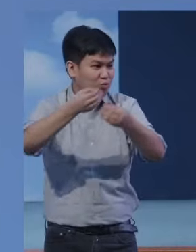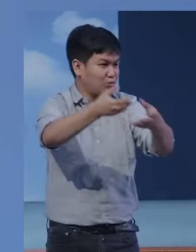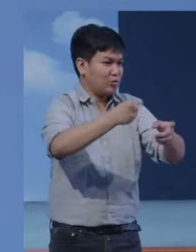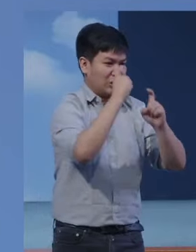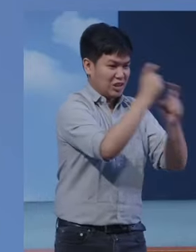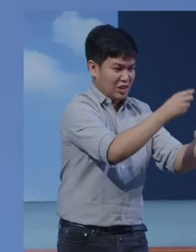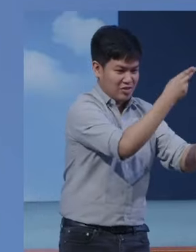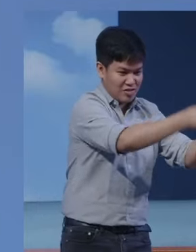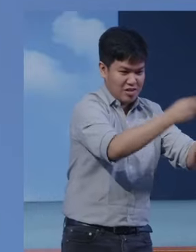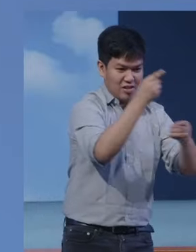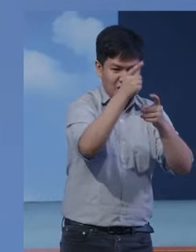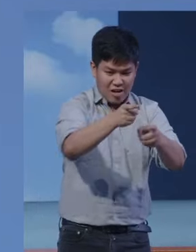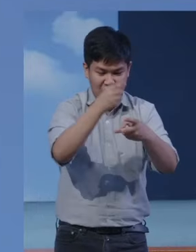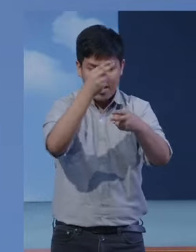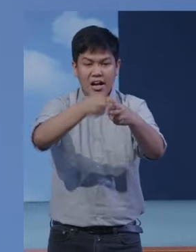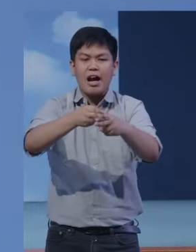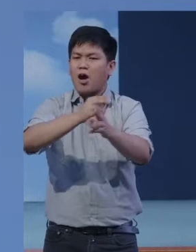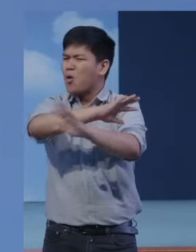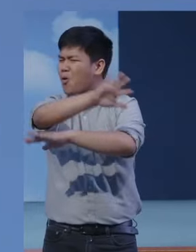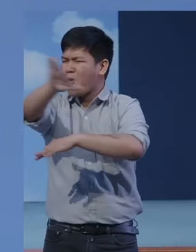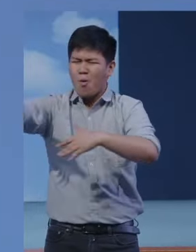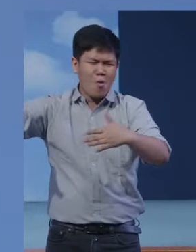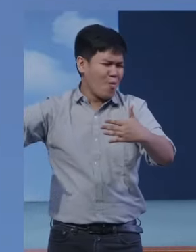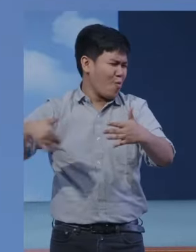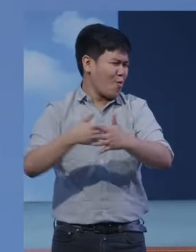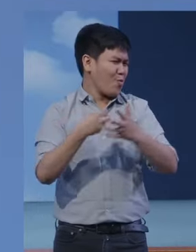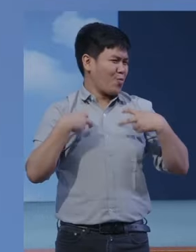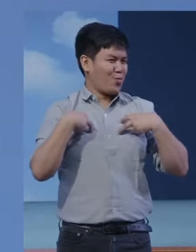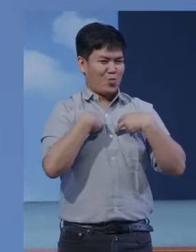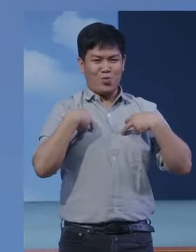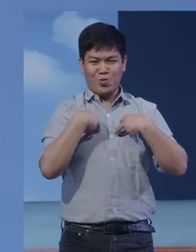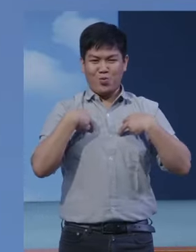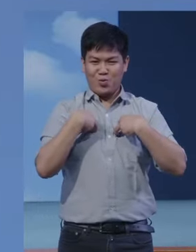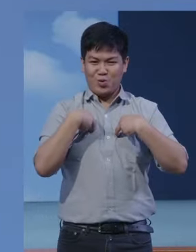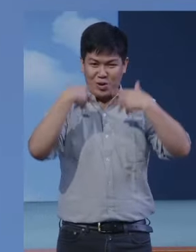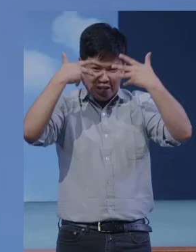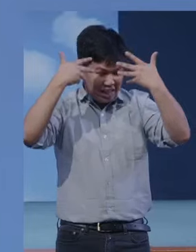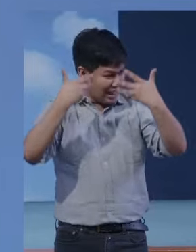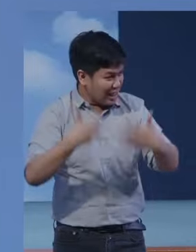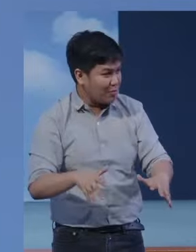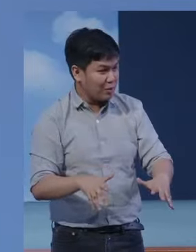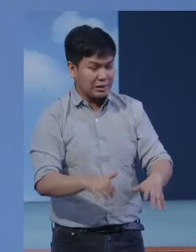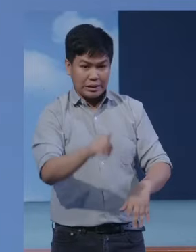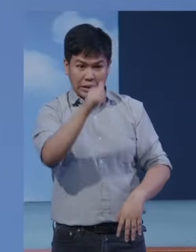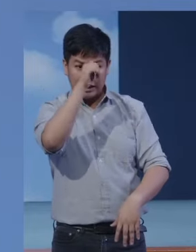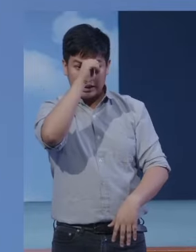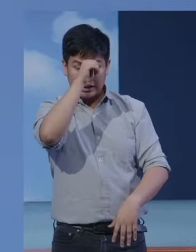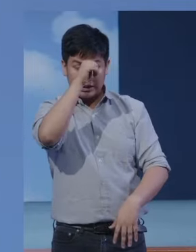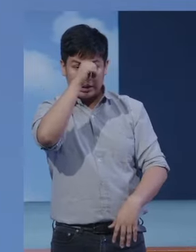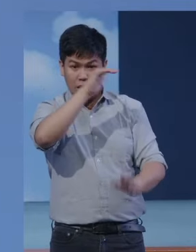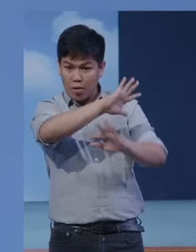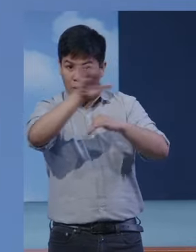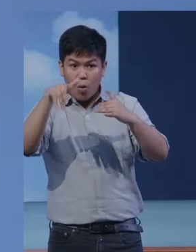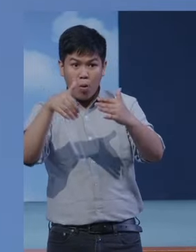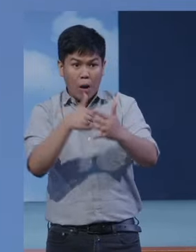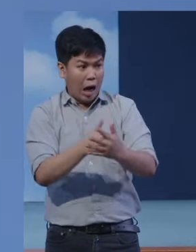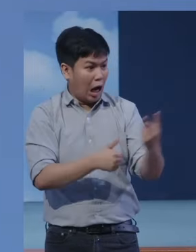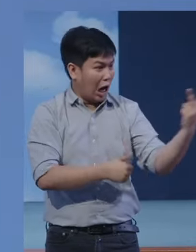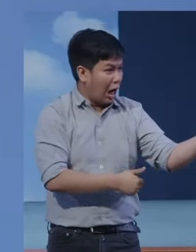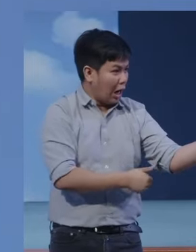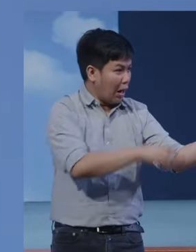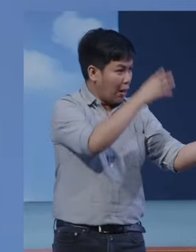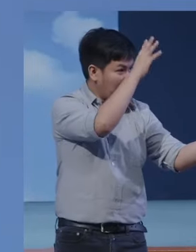pinangalanan ni Adam ang lahat ng mga hayop at sa ganong proseso nakita niya na lahat sila ay